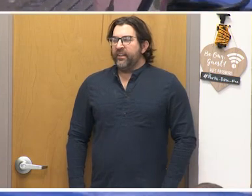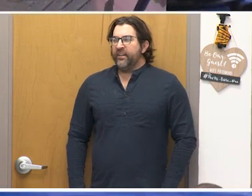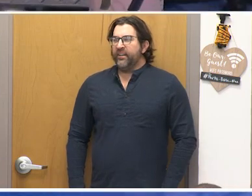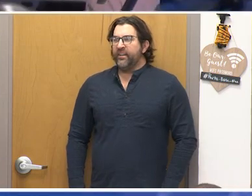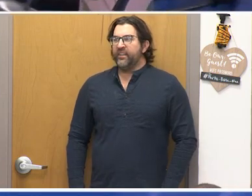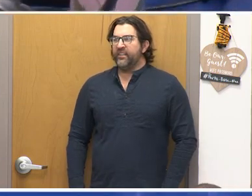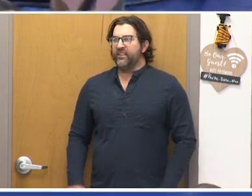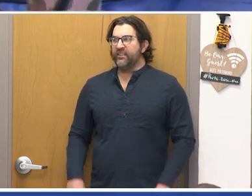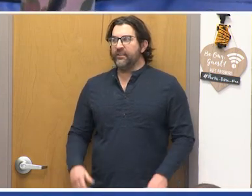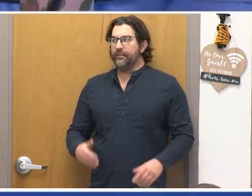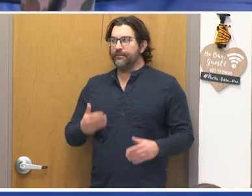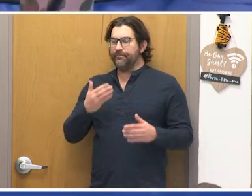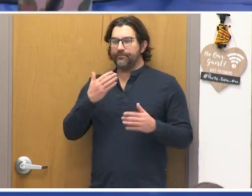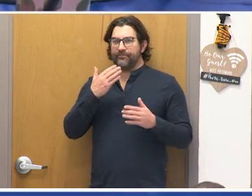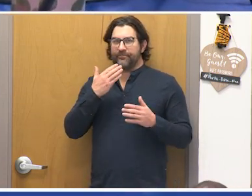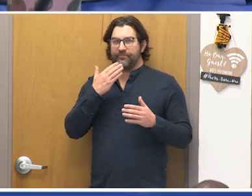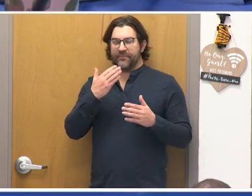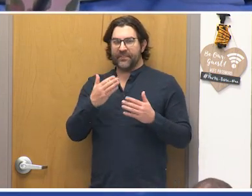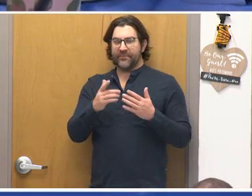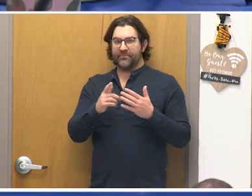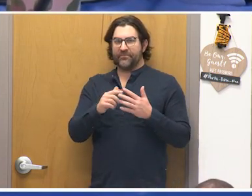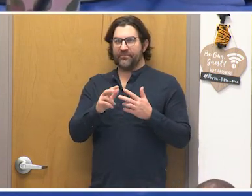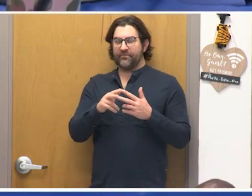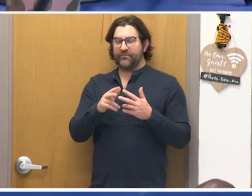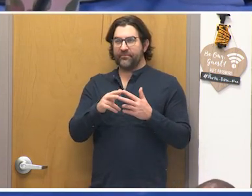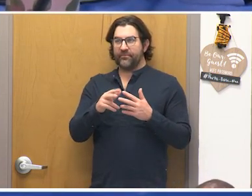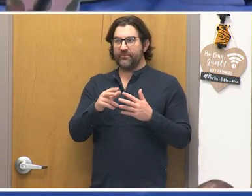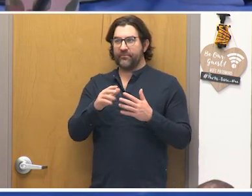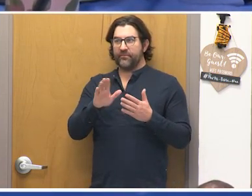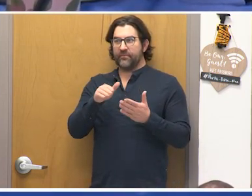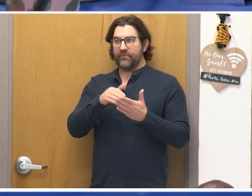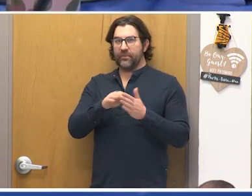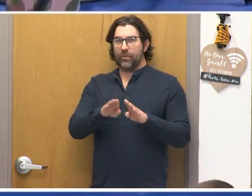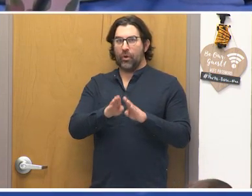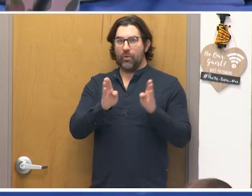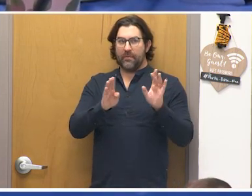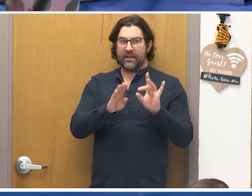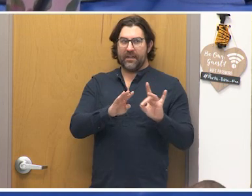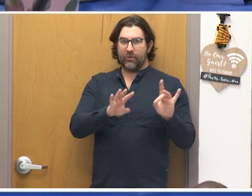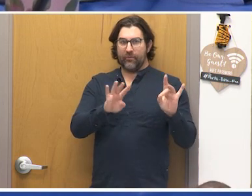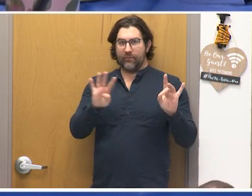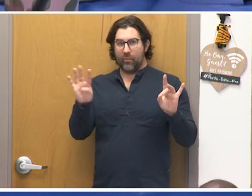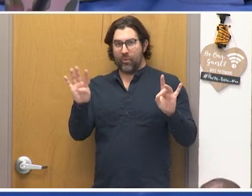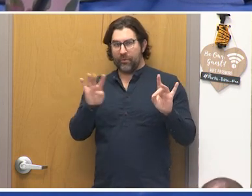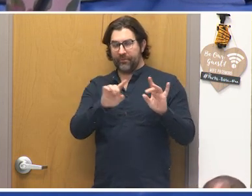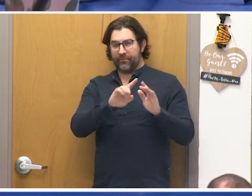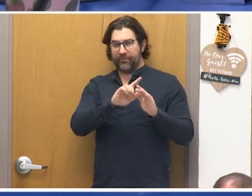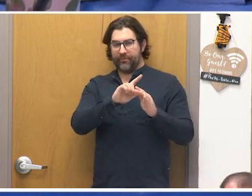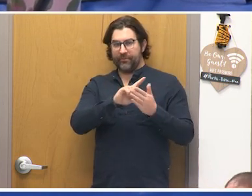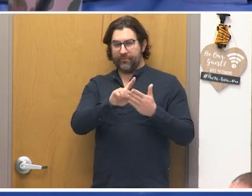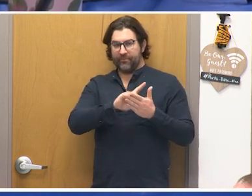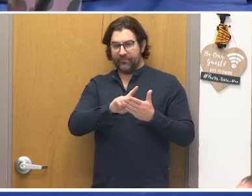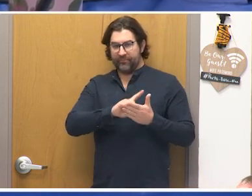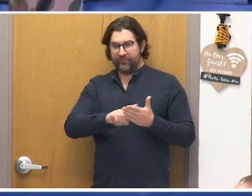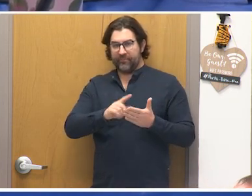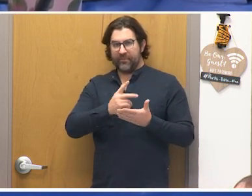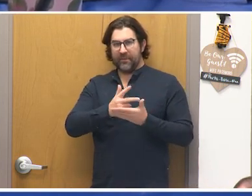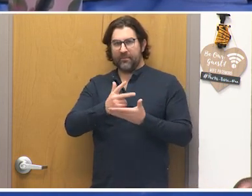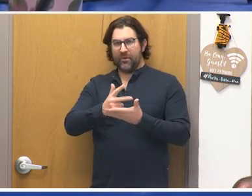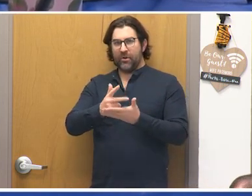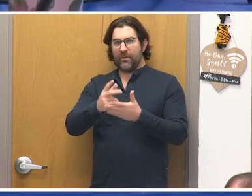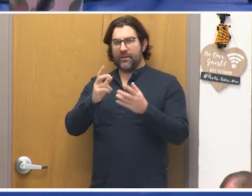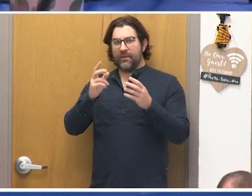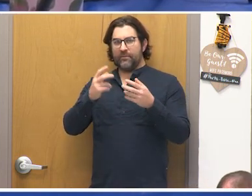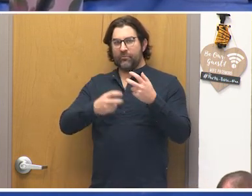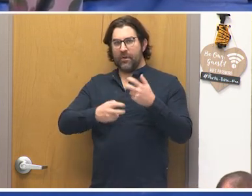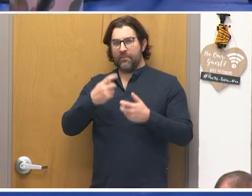Thank you, Jan. Our centers are open from 8 to 4 during the week. Parking will be an issue for staff and